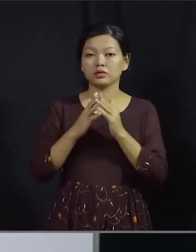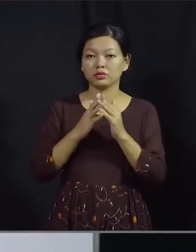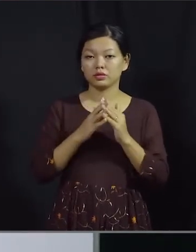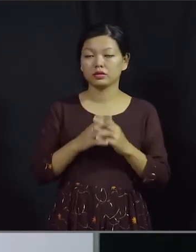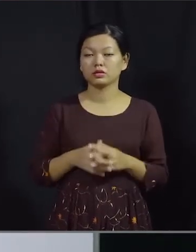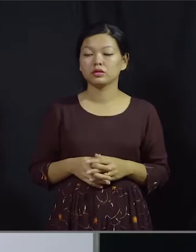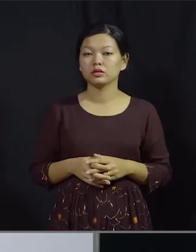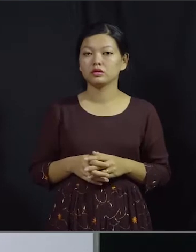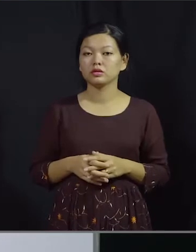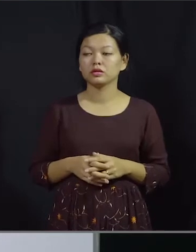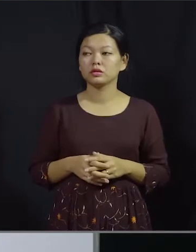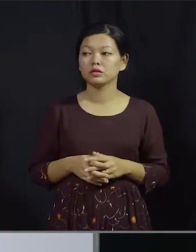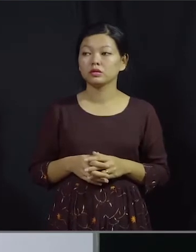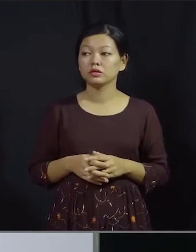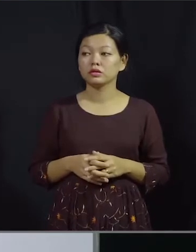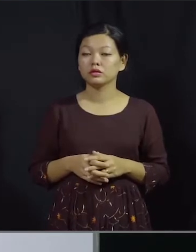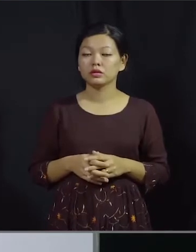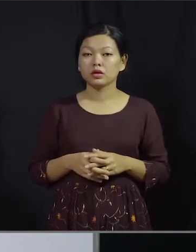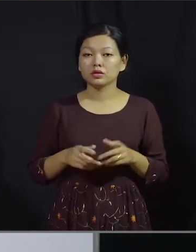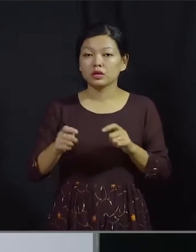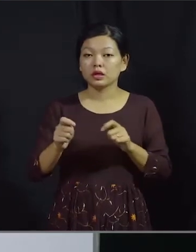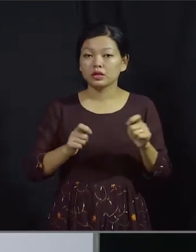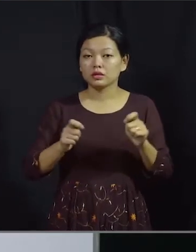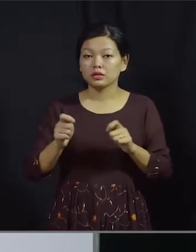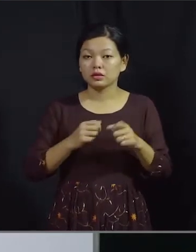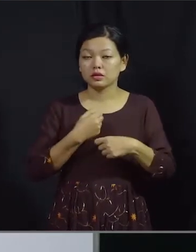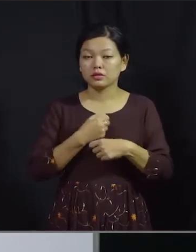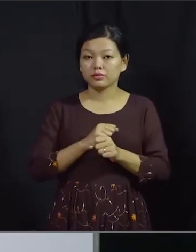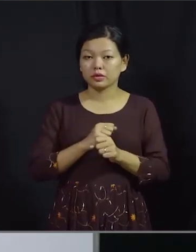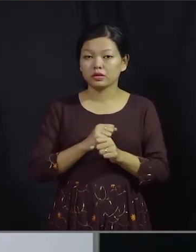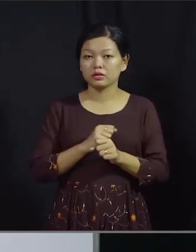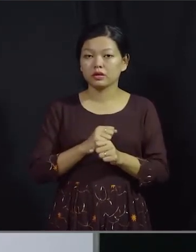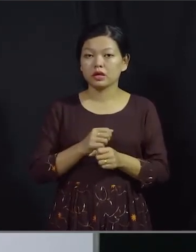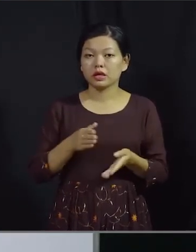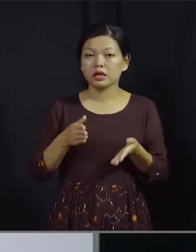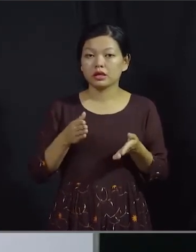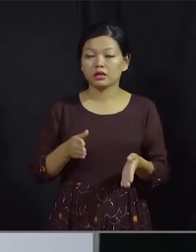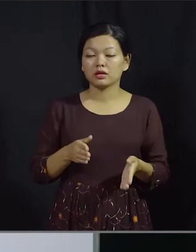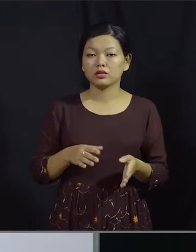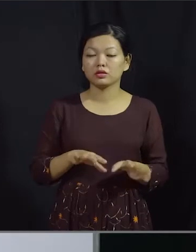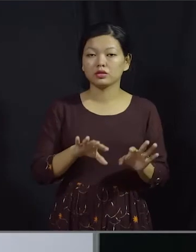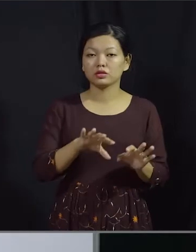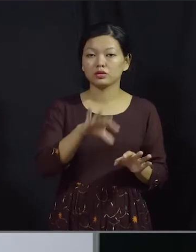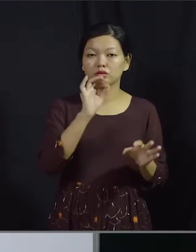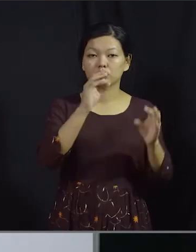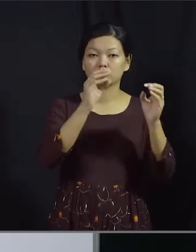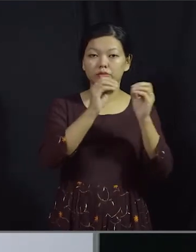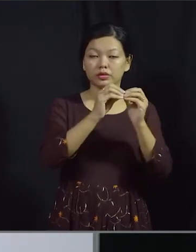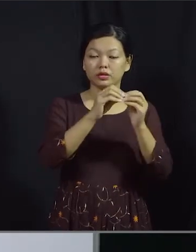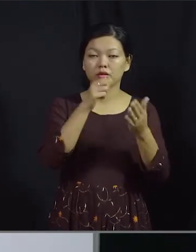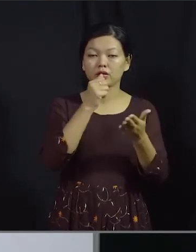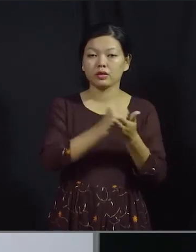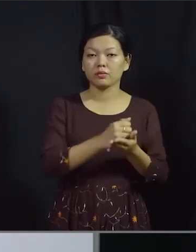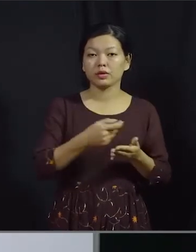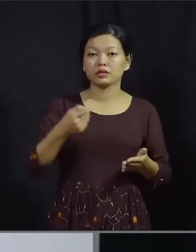of goodwill means the adjustment has been made where B has to compensate A. This 60,000